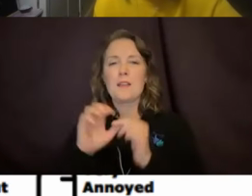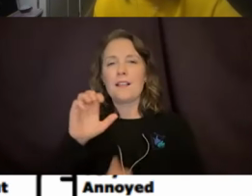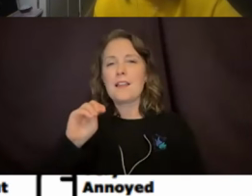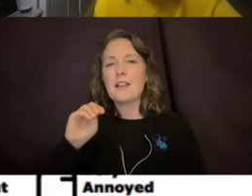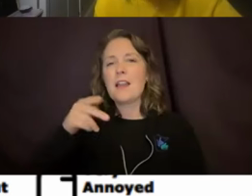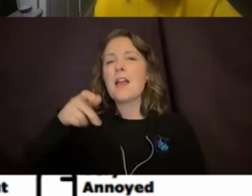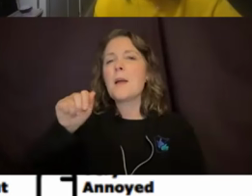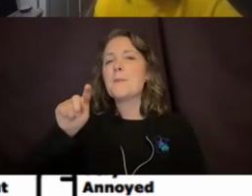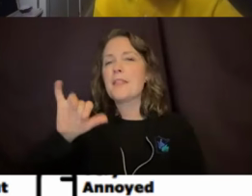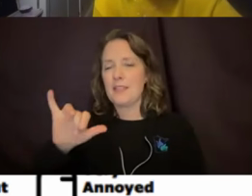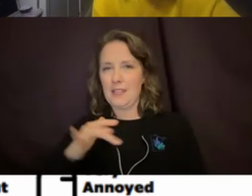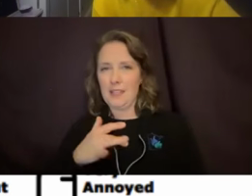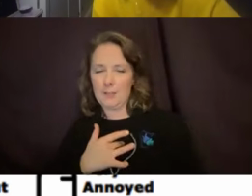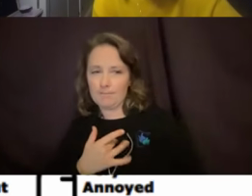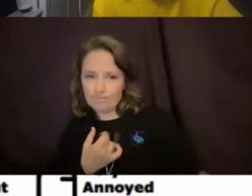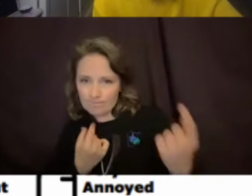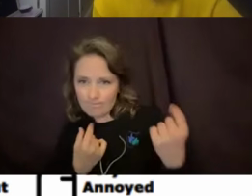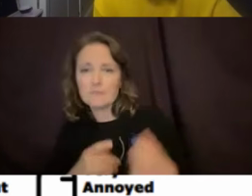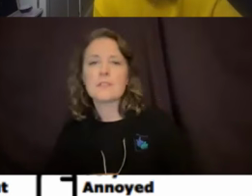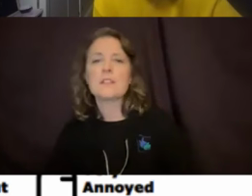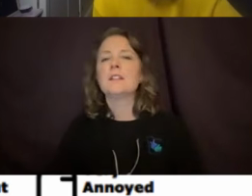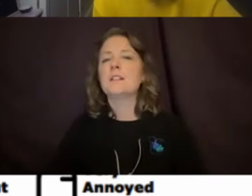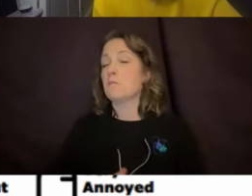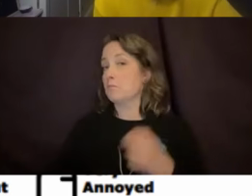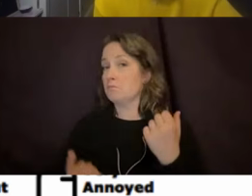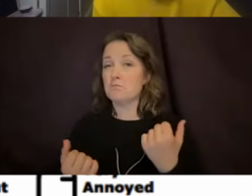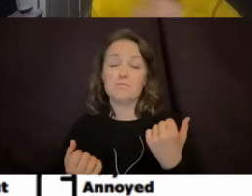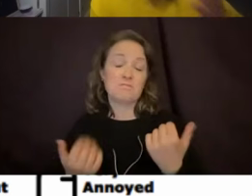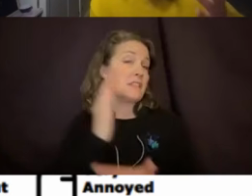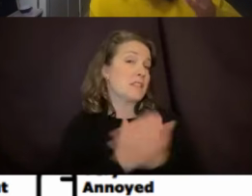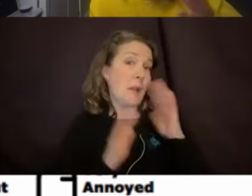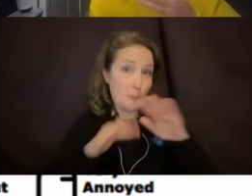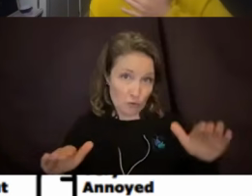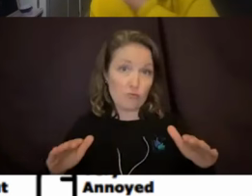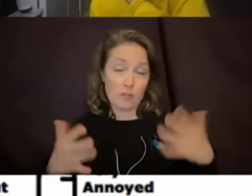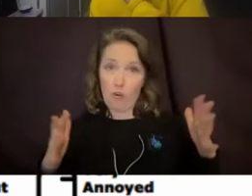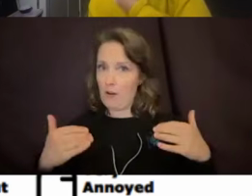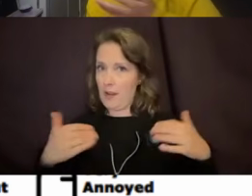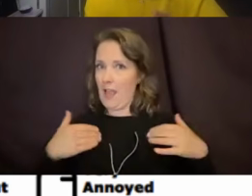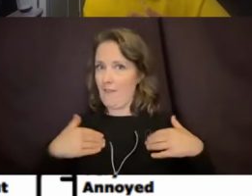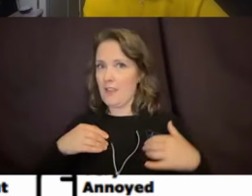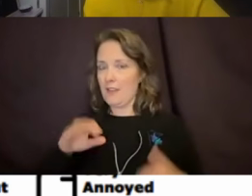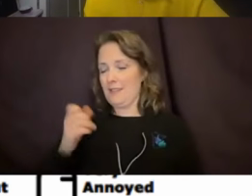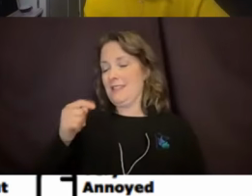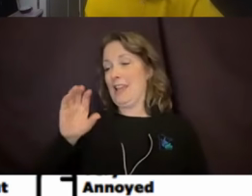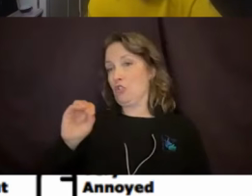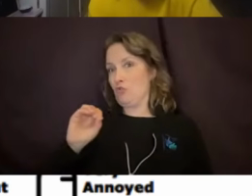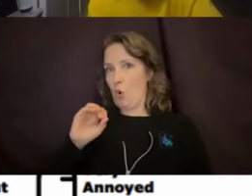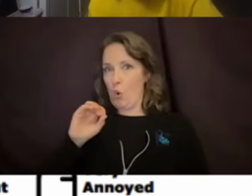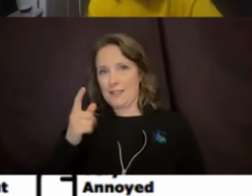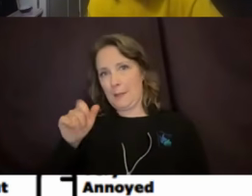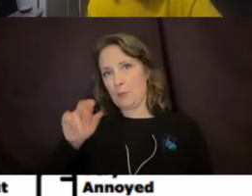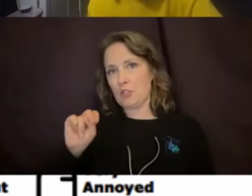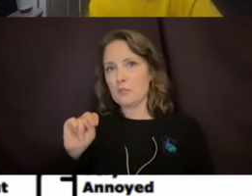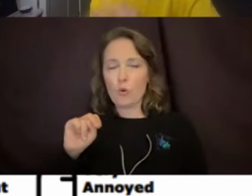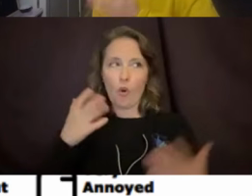lot of children who experience abuse might not struggle with that, again, because of that exteroception of being really aware of how other people